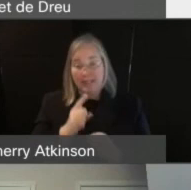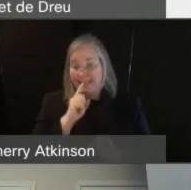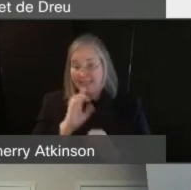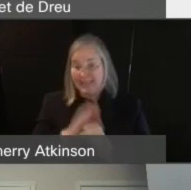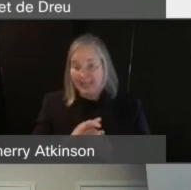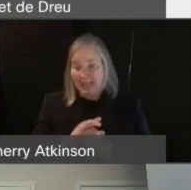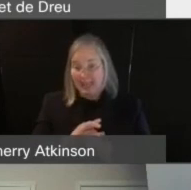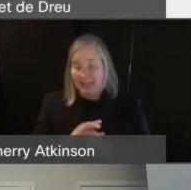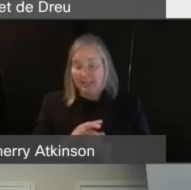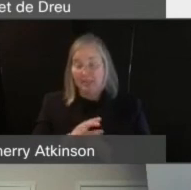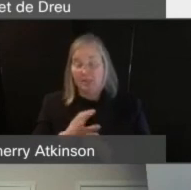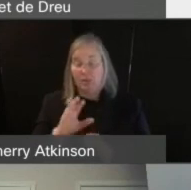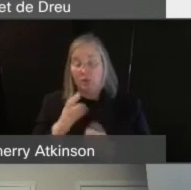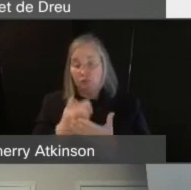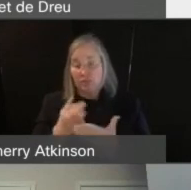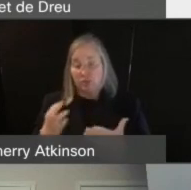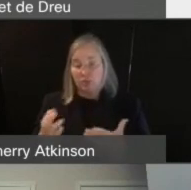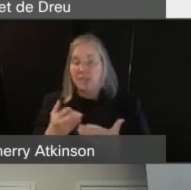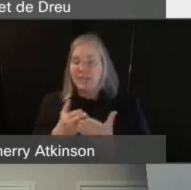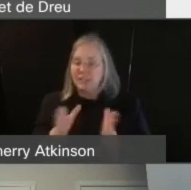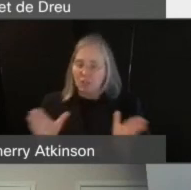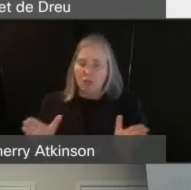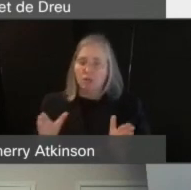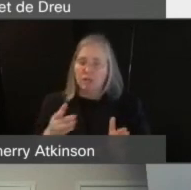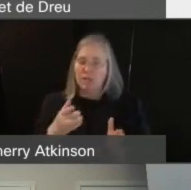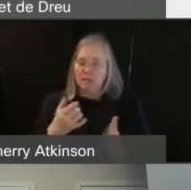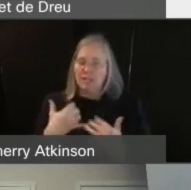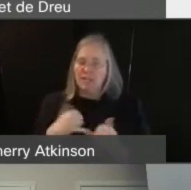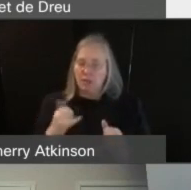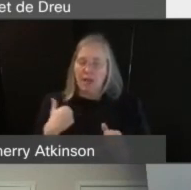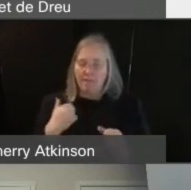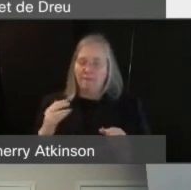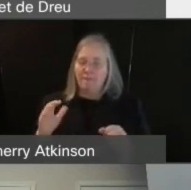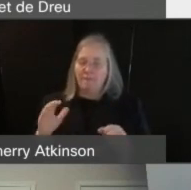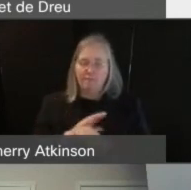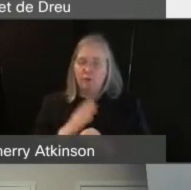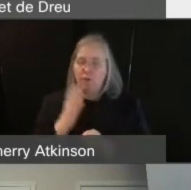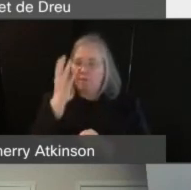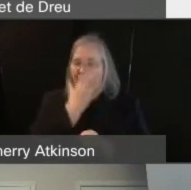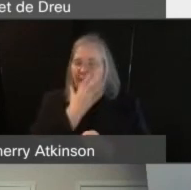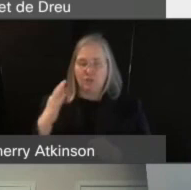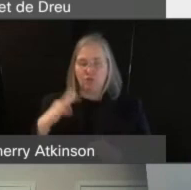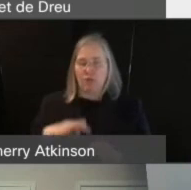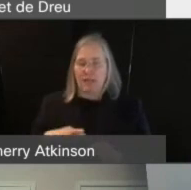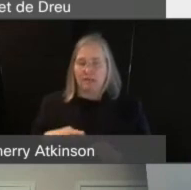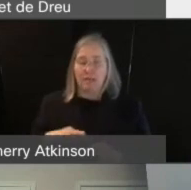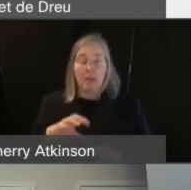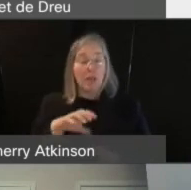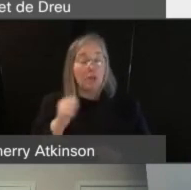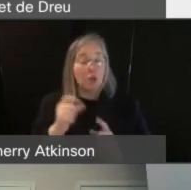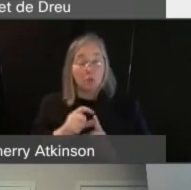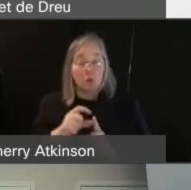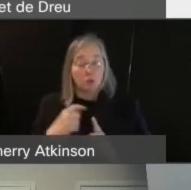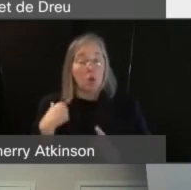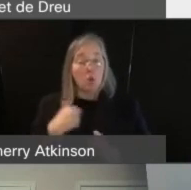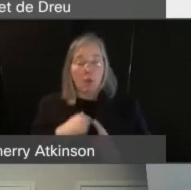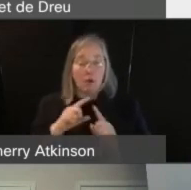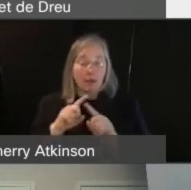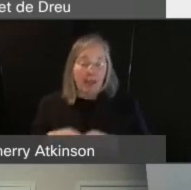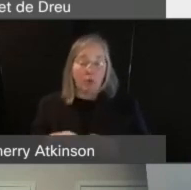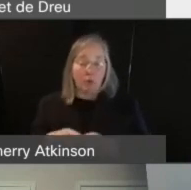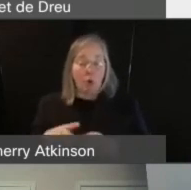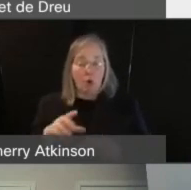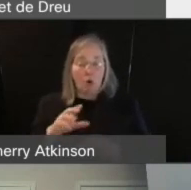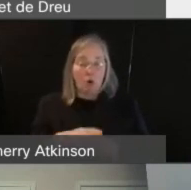there, in general, they still have full face and credit. So in other words, we're counting on